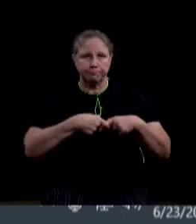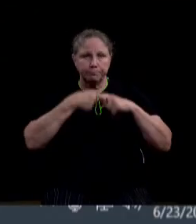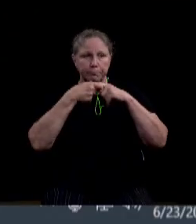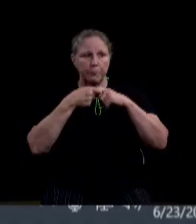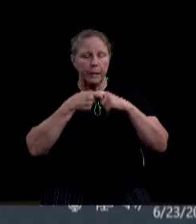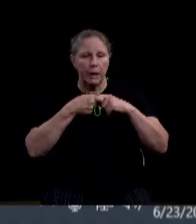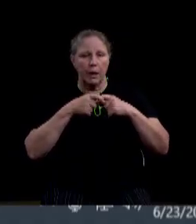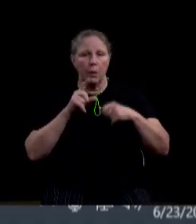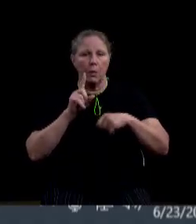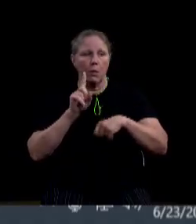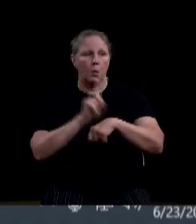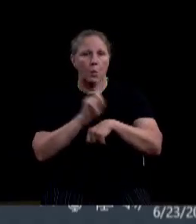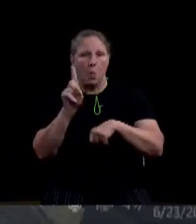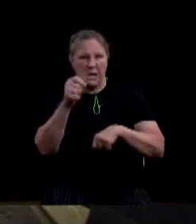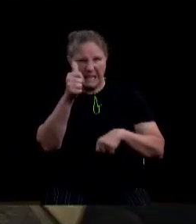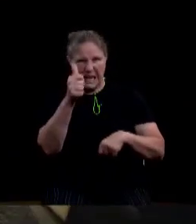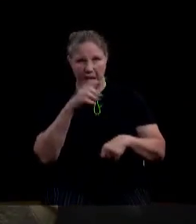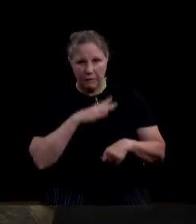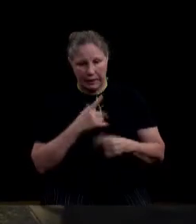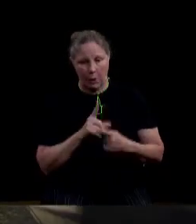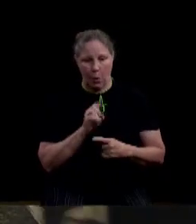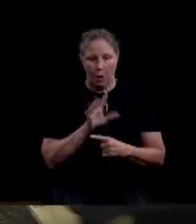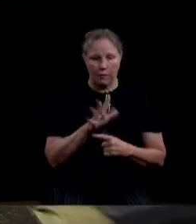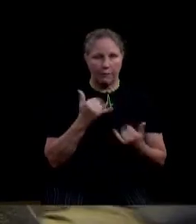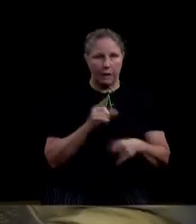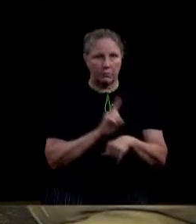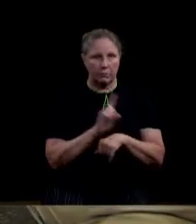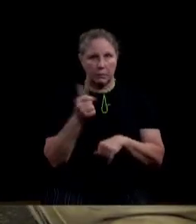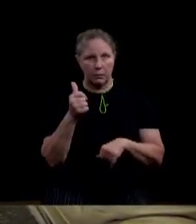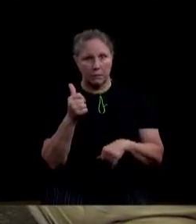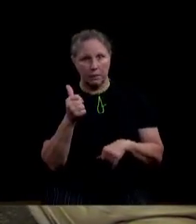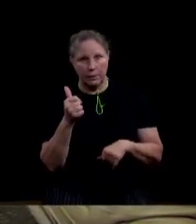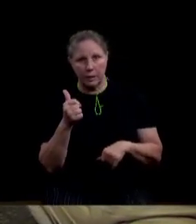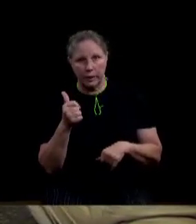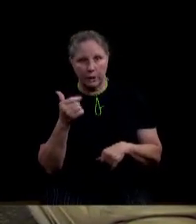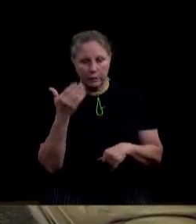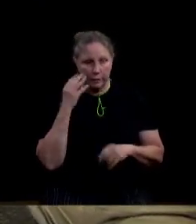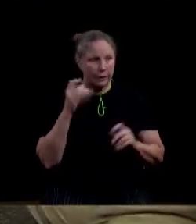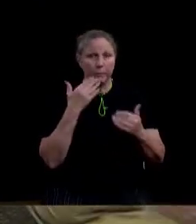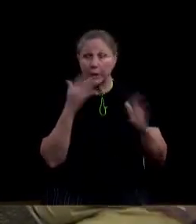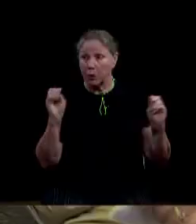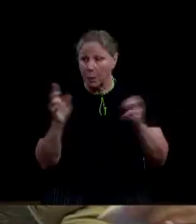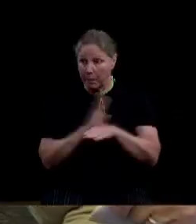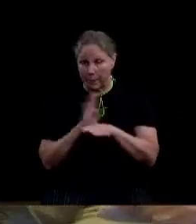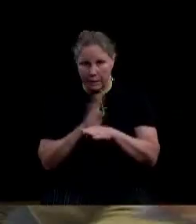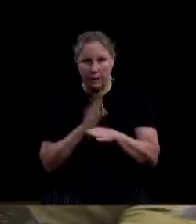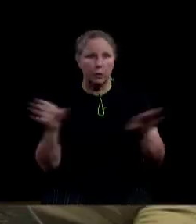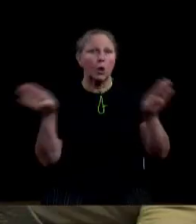Thank you. Thank you. There being no further business, we will adjourn this meeting at 1:10 p.m.